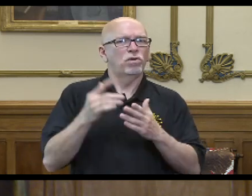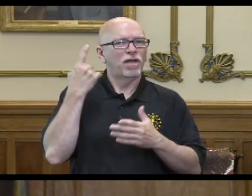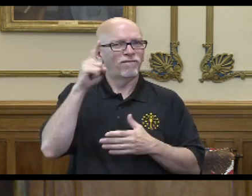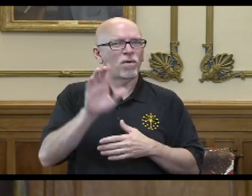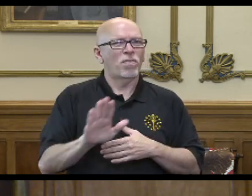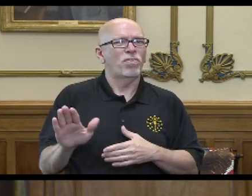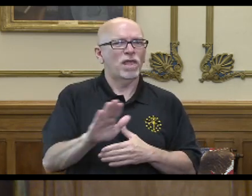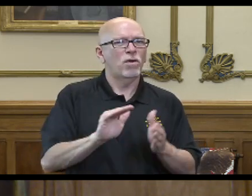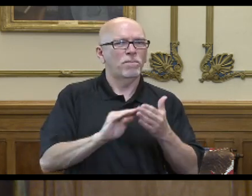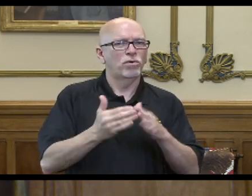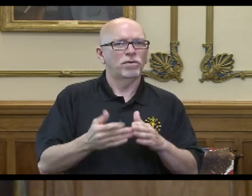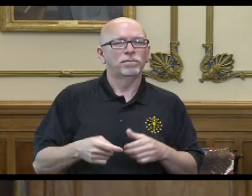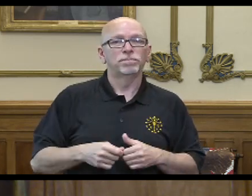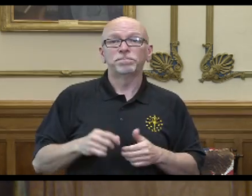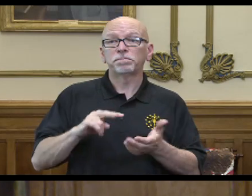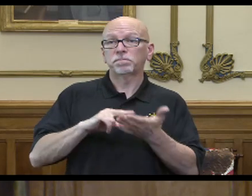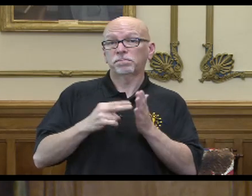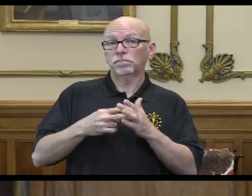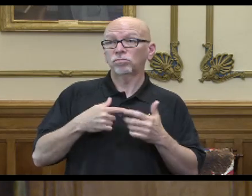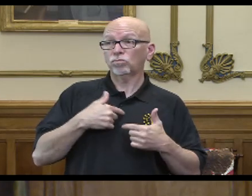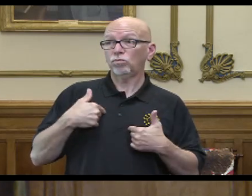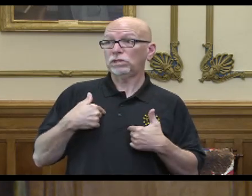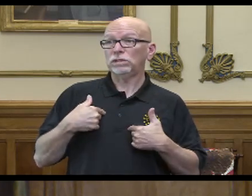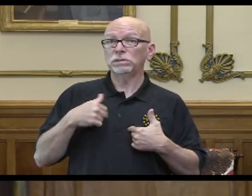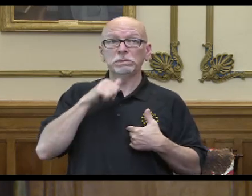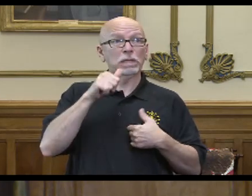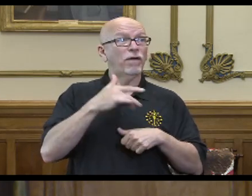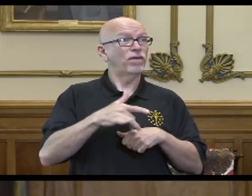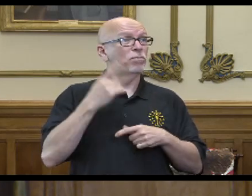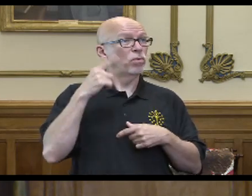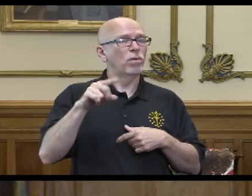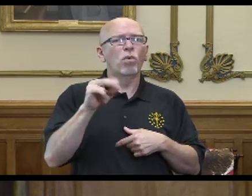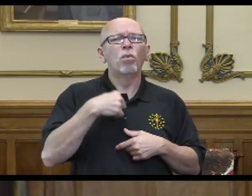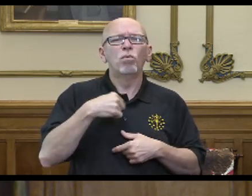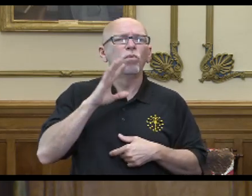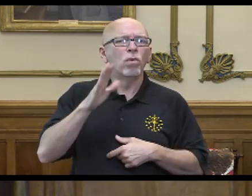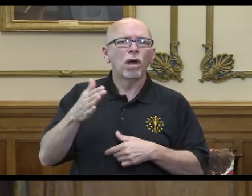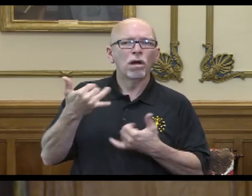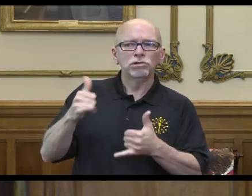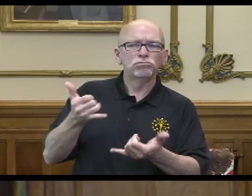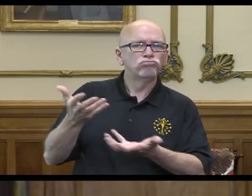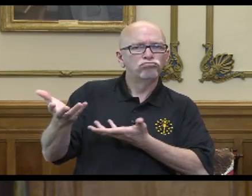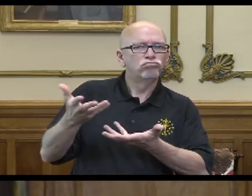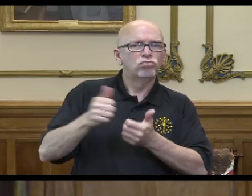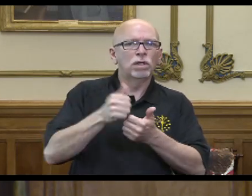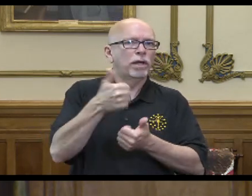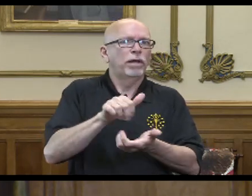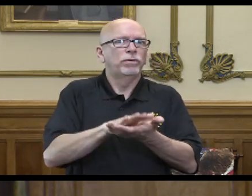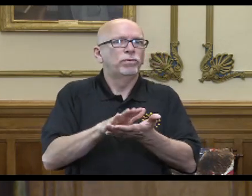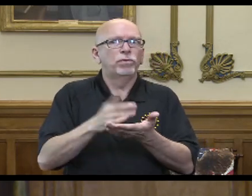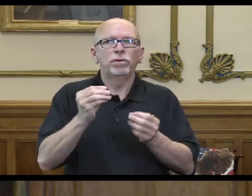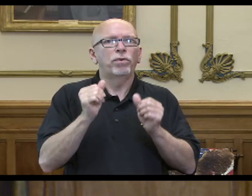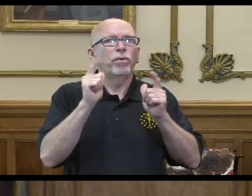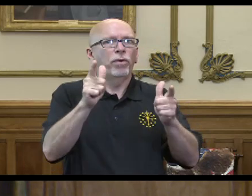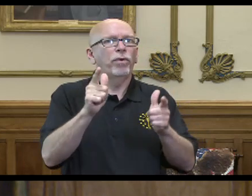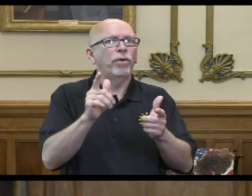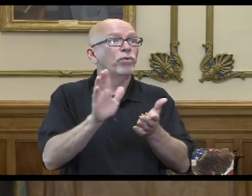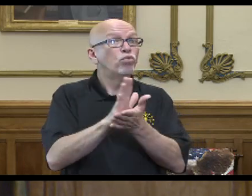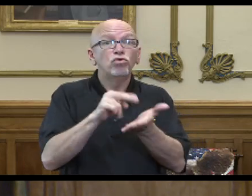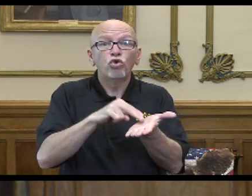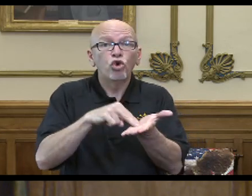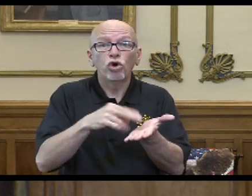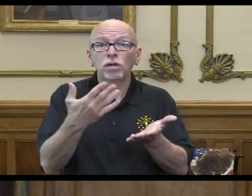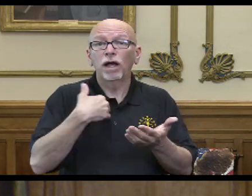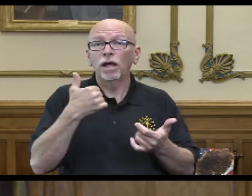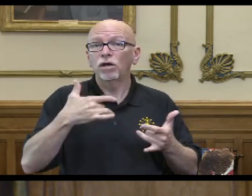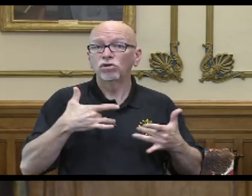community. That does not mean that we're not available as a resource to our schools and to all of our school nurses across the